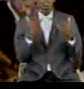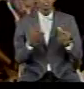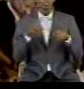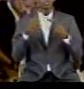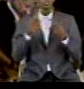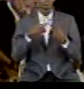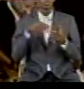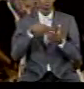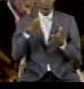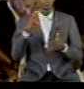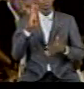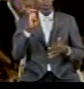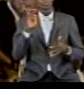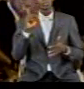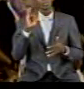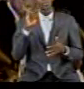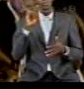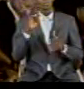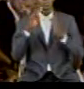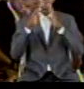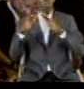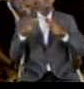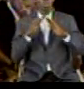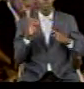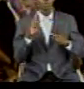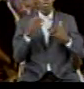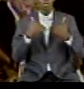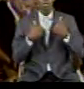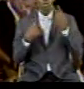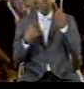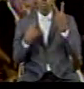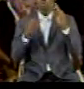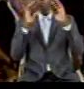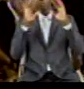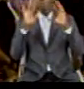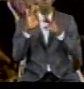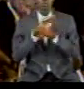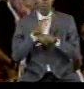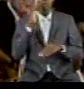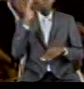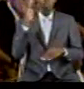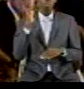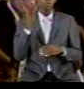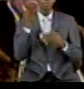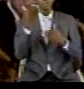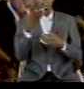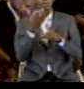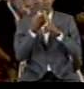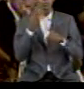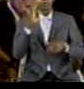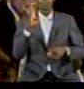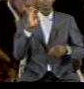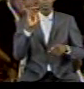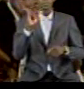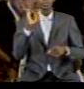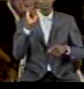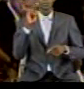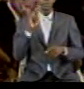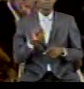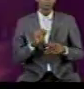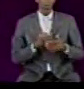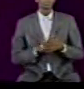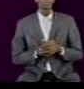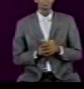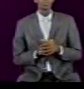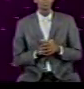where we have two wonderful testimonies of what God did there. Benin City coming now live. Live.